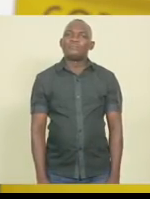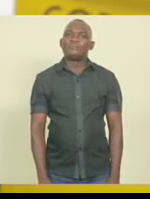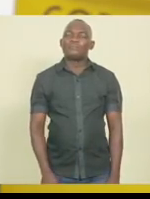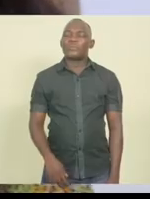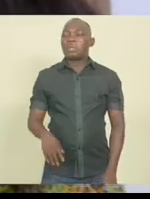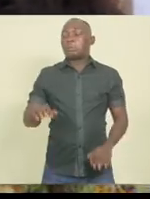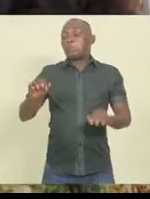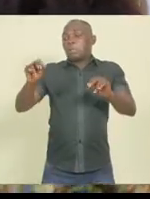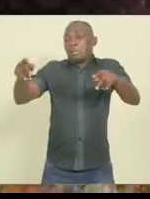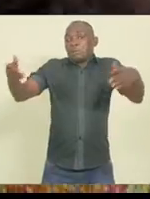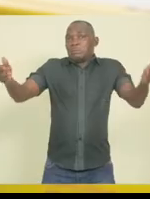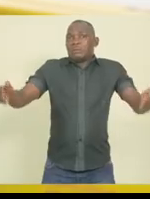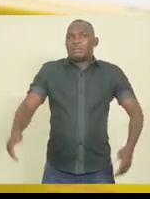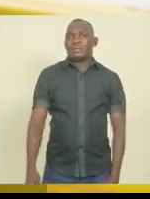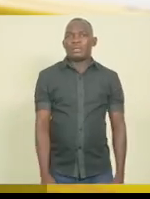Anyways,